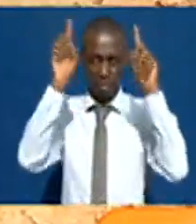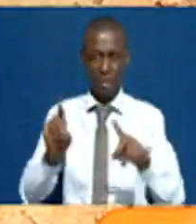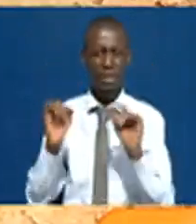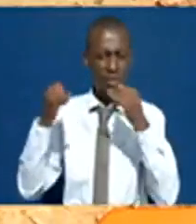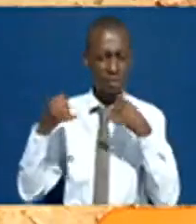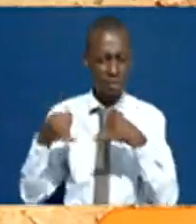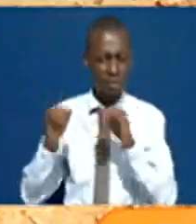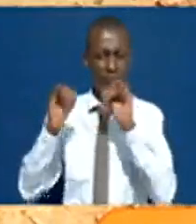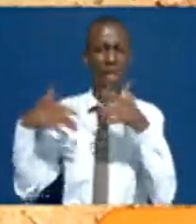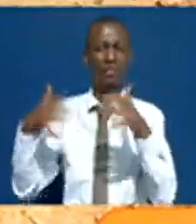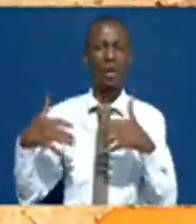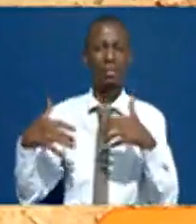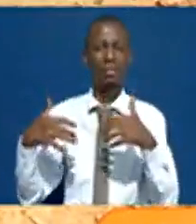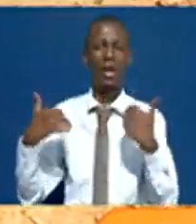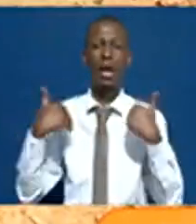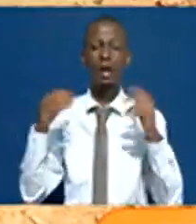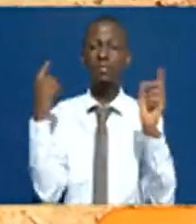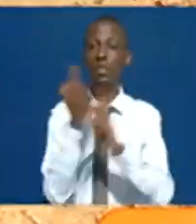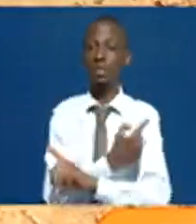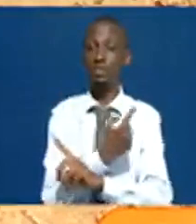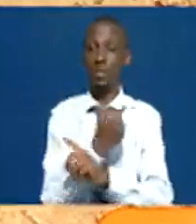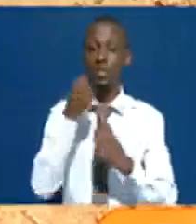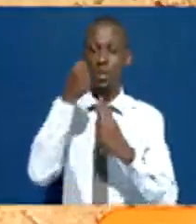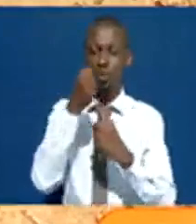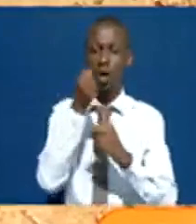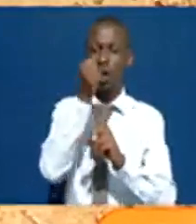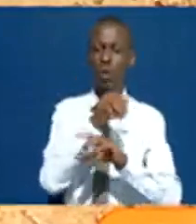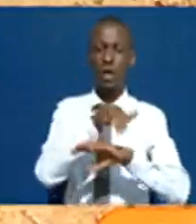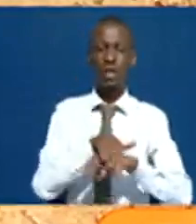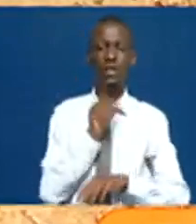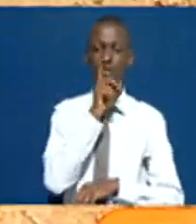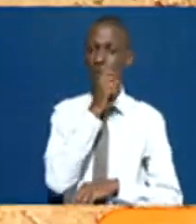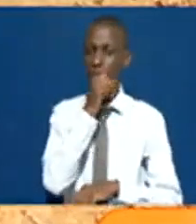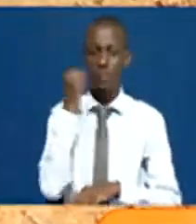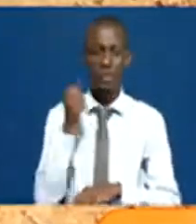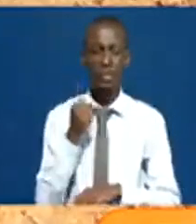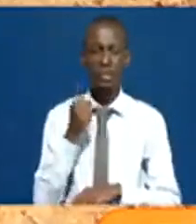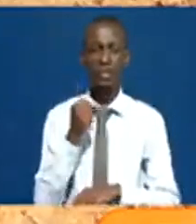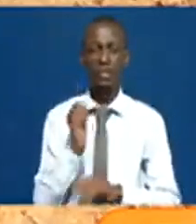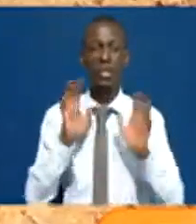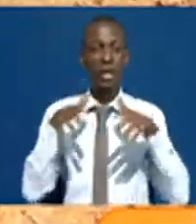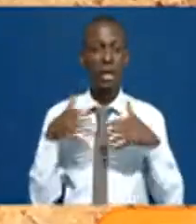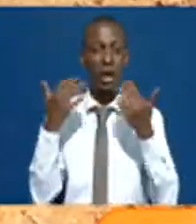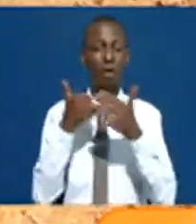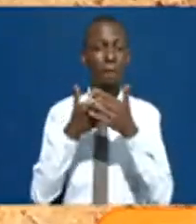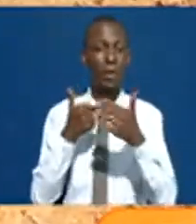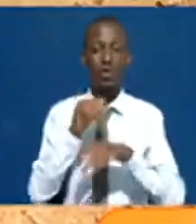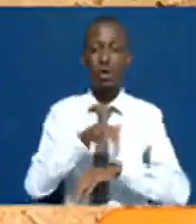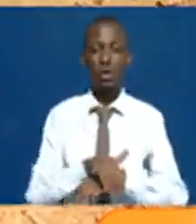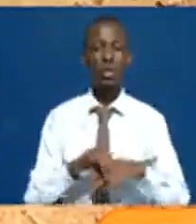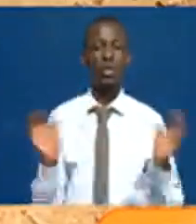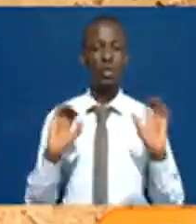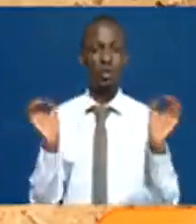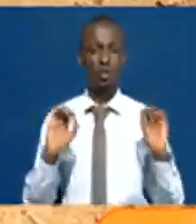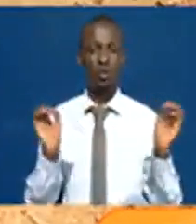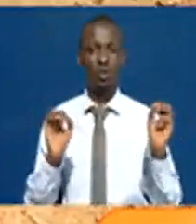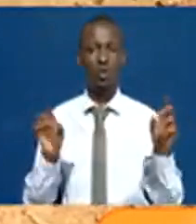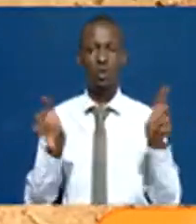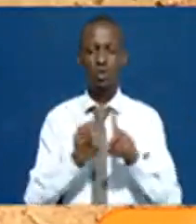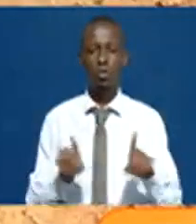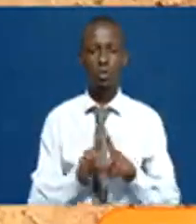Na nilipata utofauti. Nikapata mavuno kiasi venye sikuwa ninapata na nikashukuru